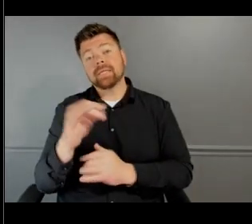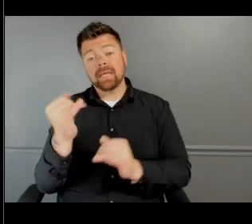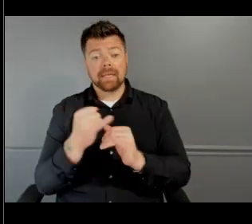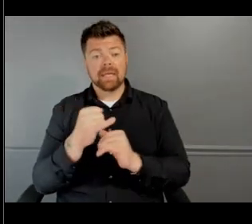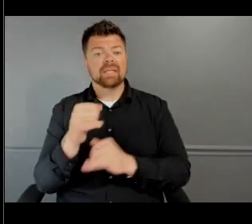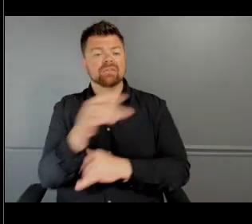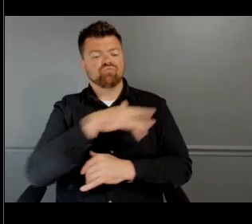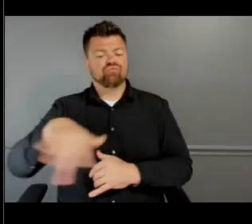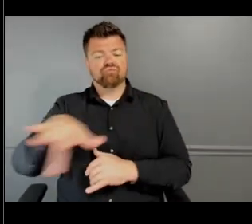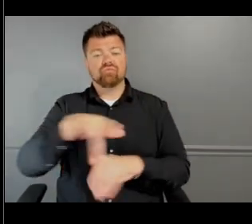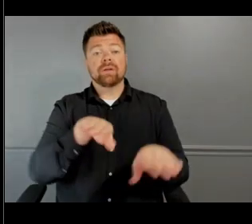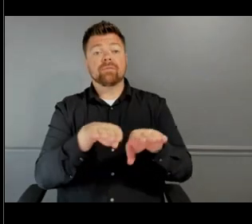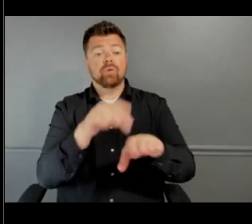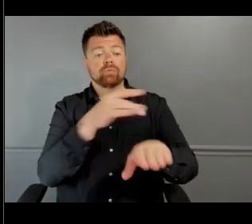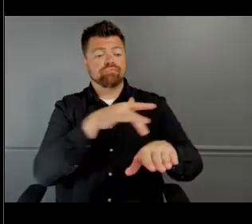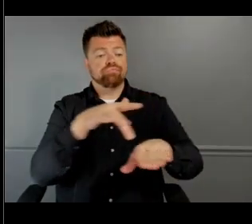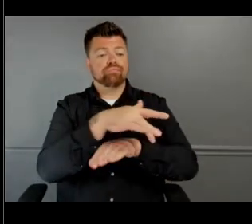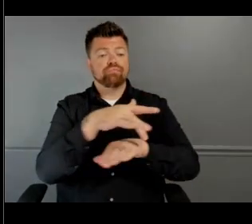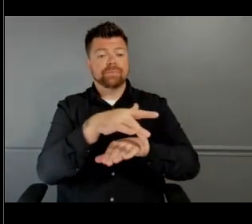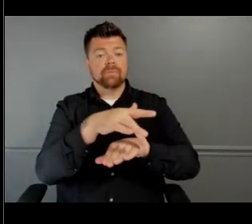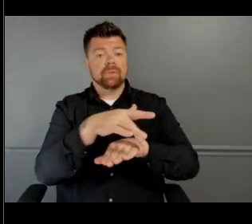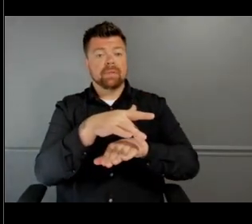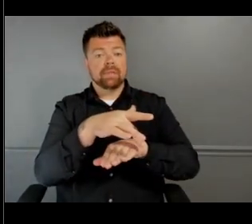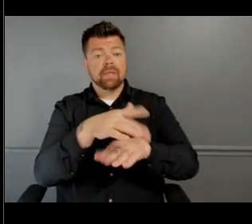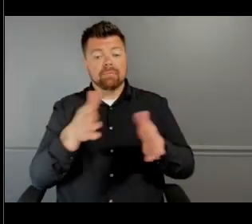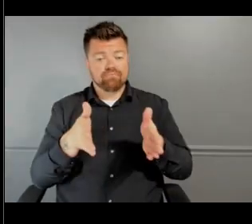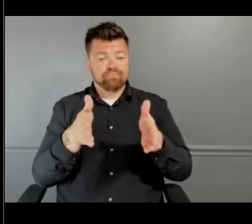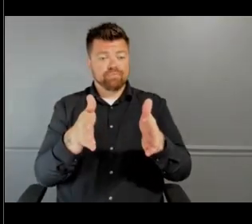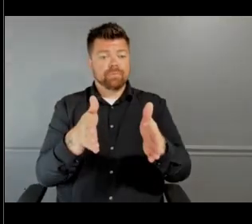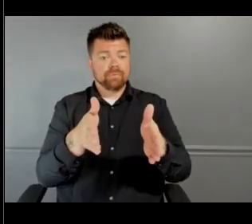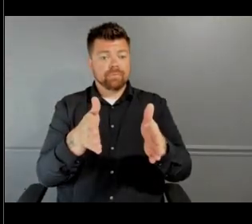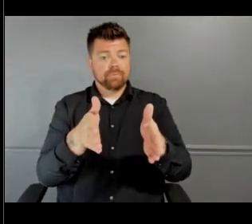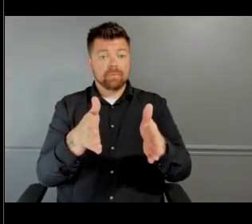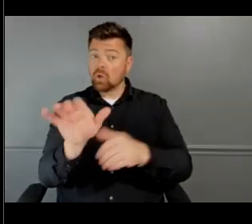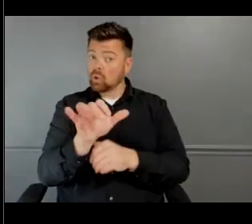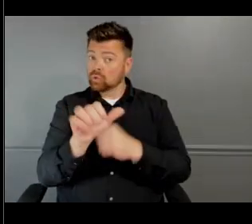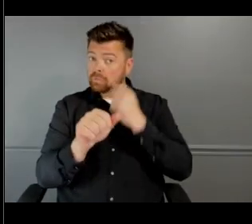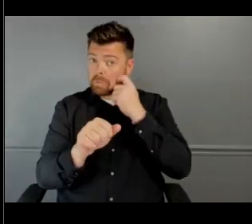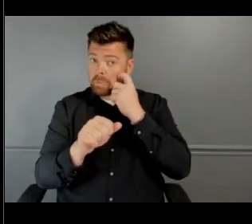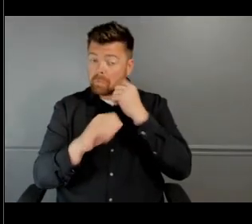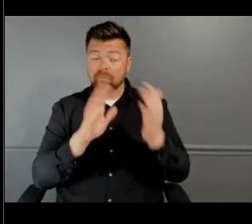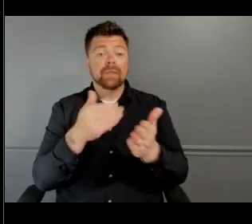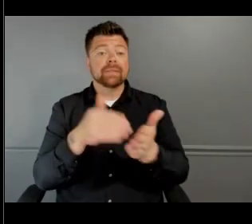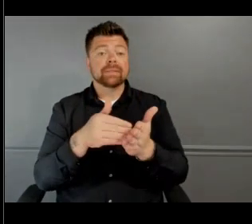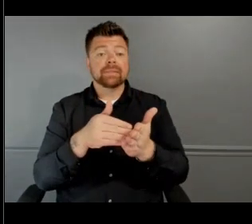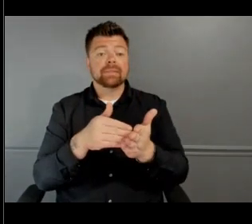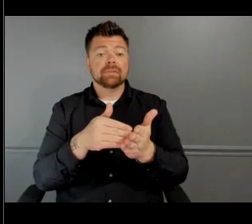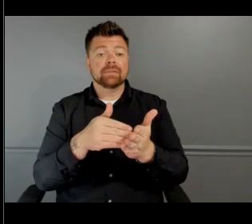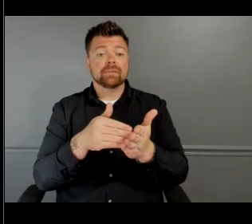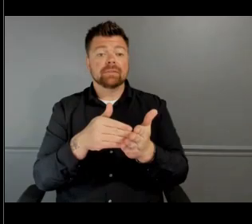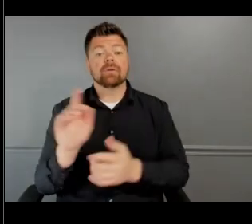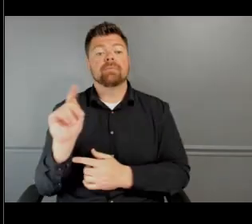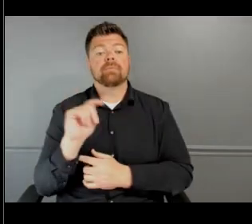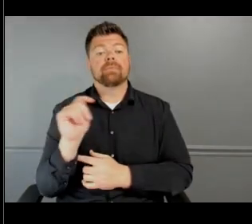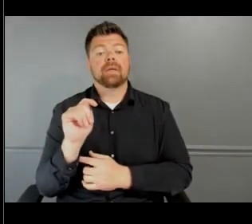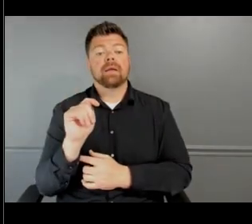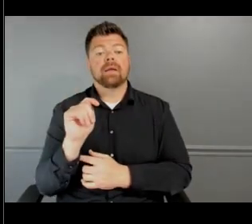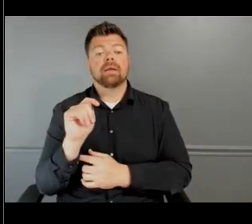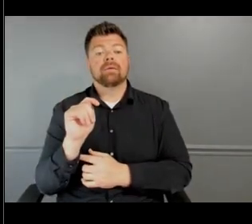floor space parallel to and centered on the lavatory